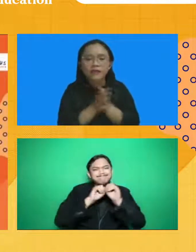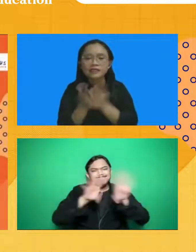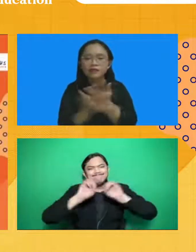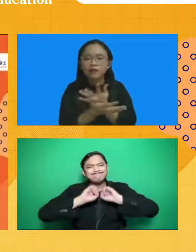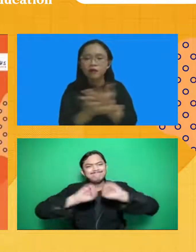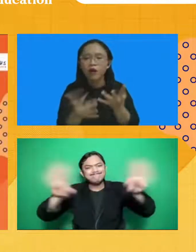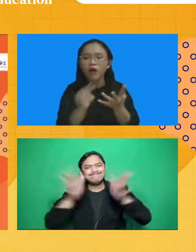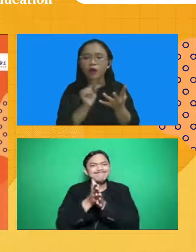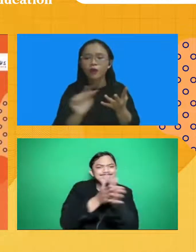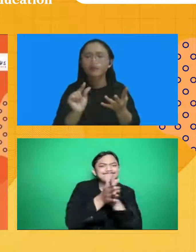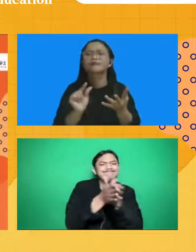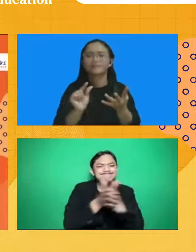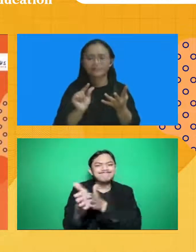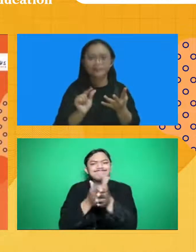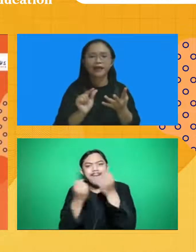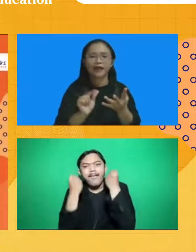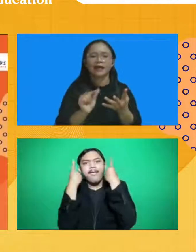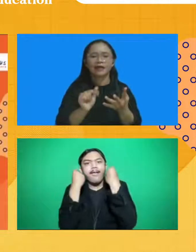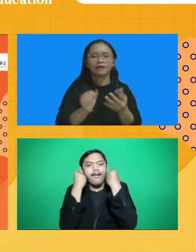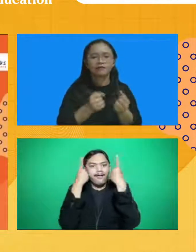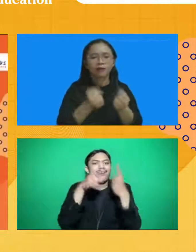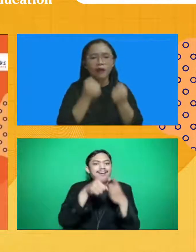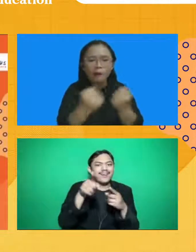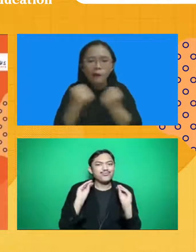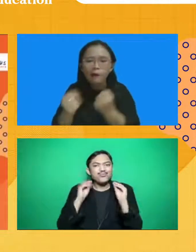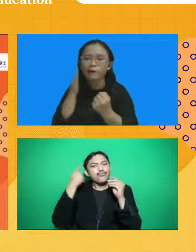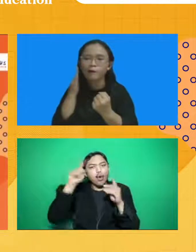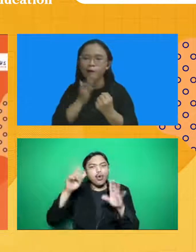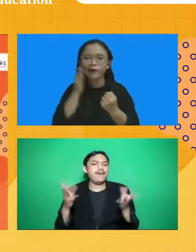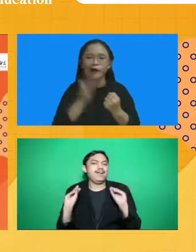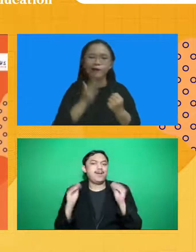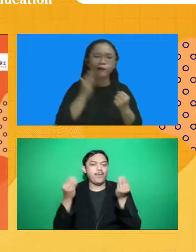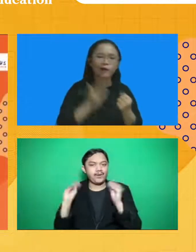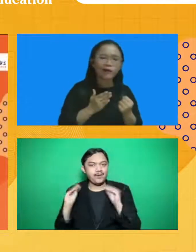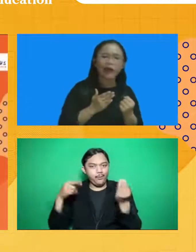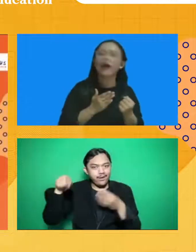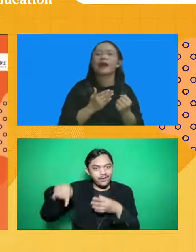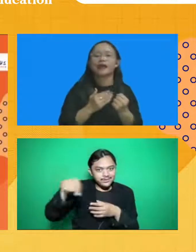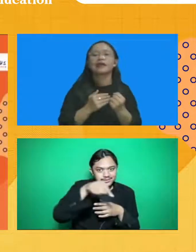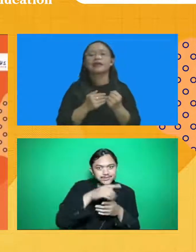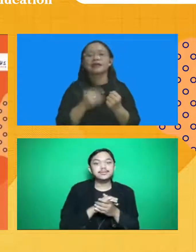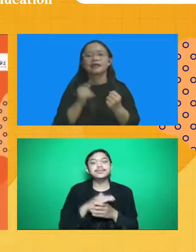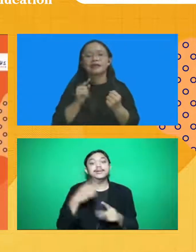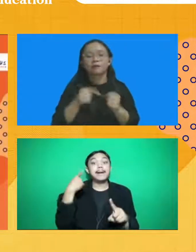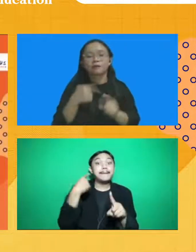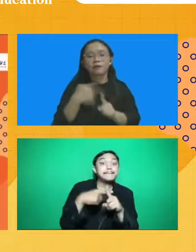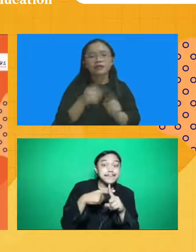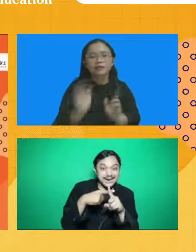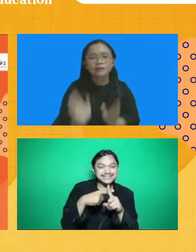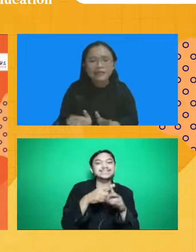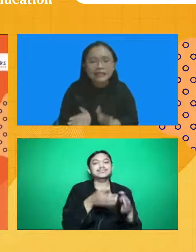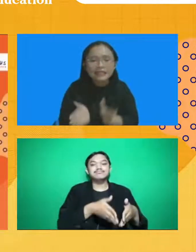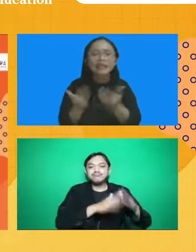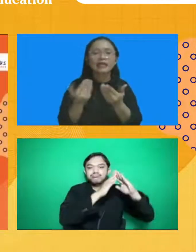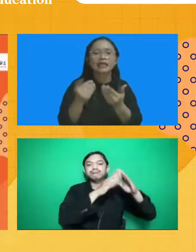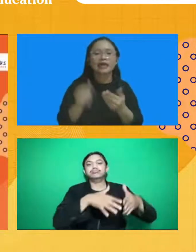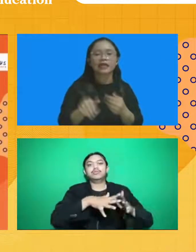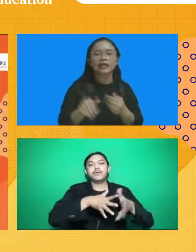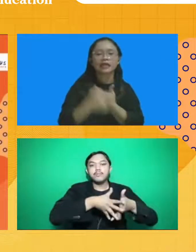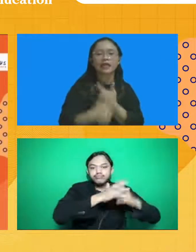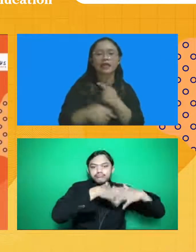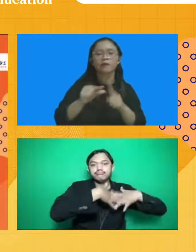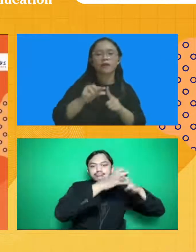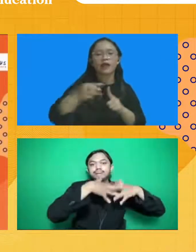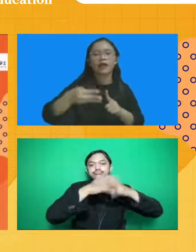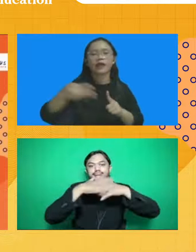Point YPS Sri Lanka and founder of a Hope Foundation, Our second speaker is Ellen Kuzuma, Head